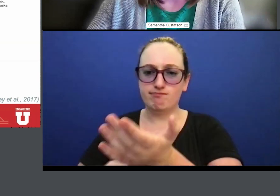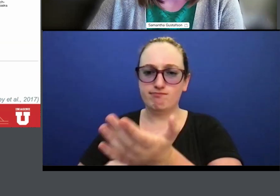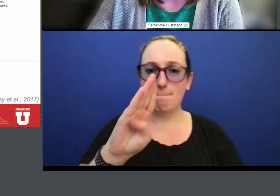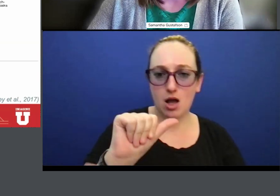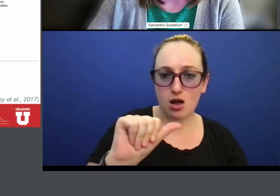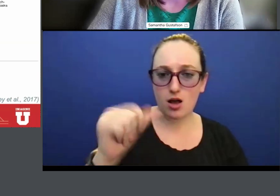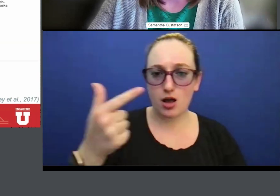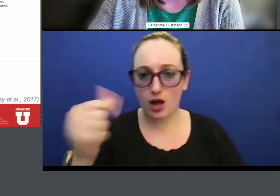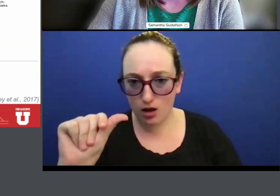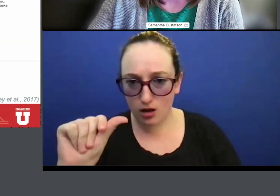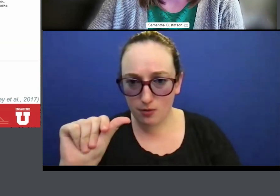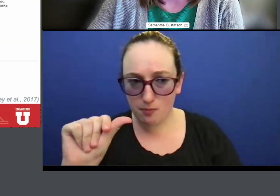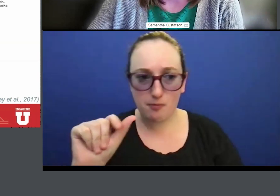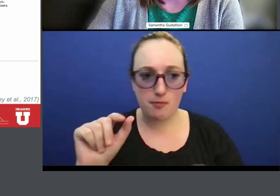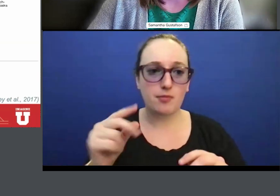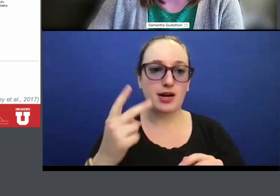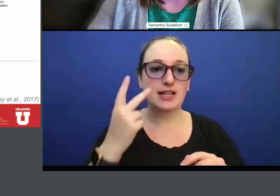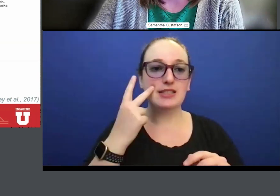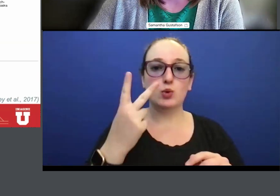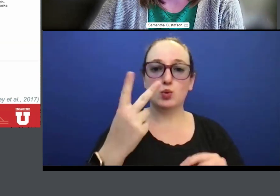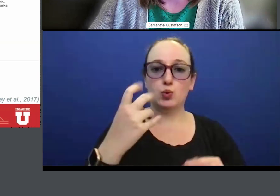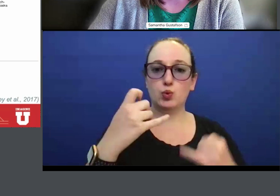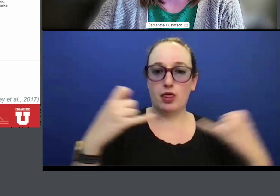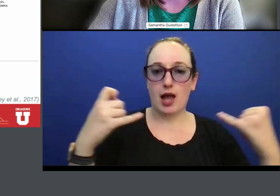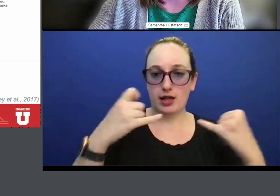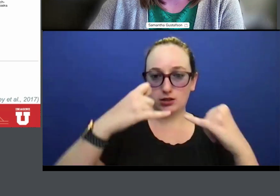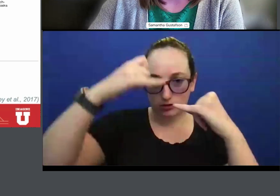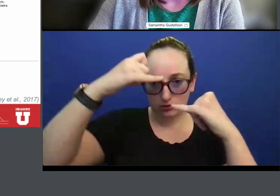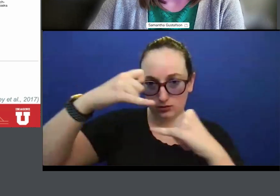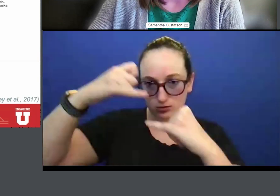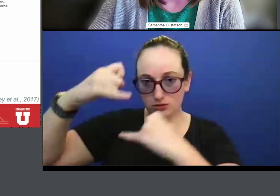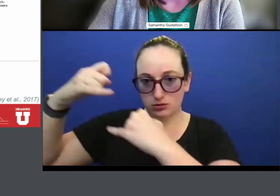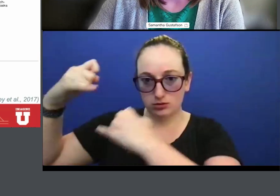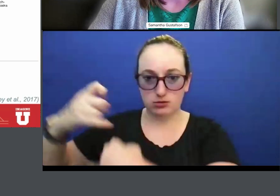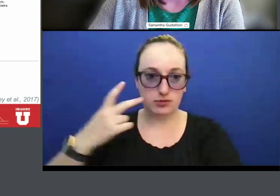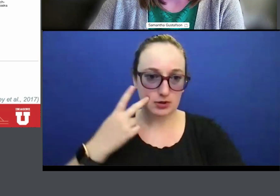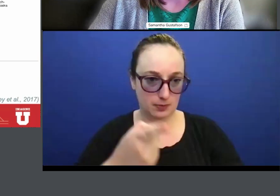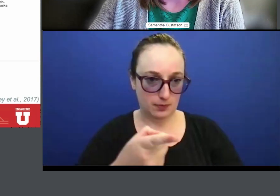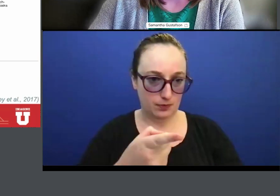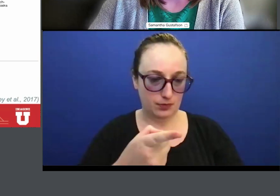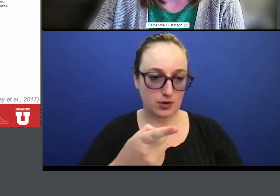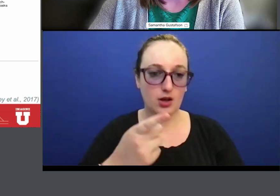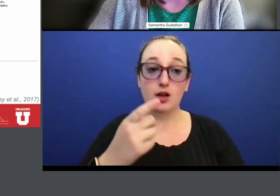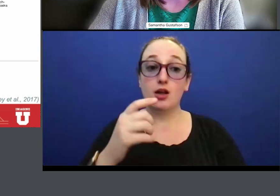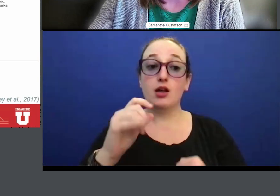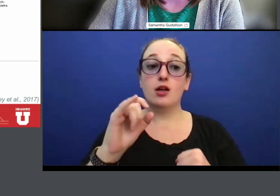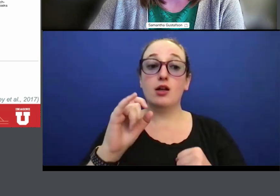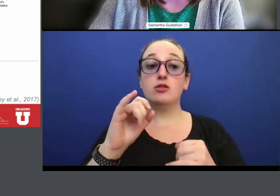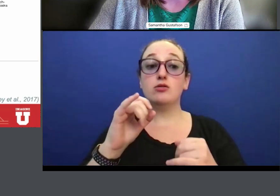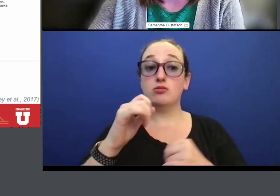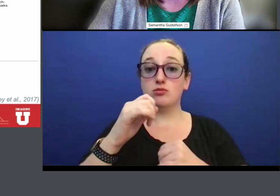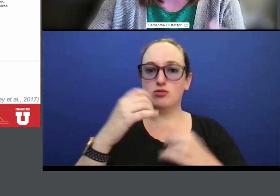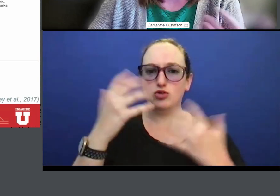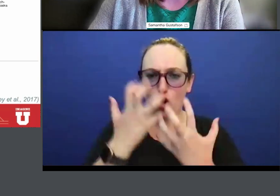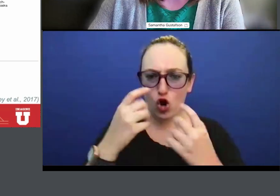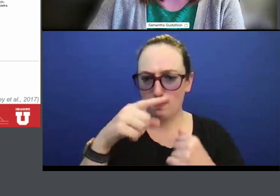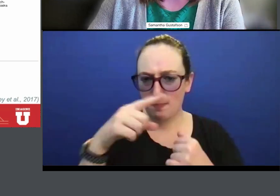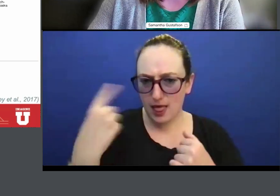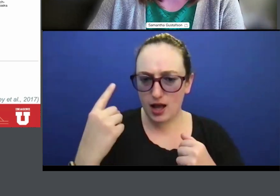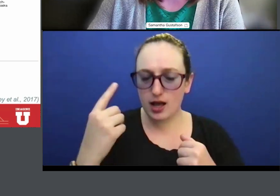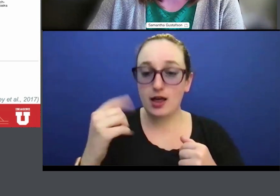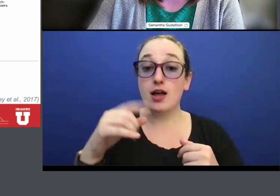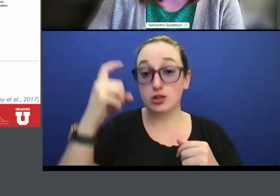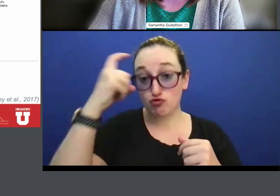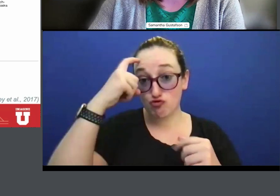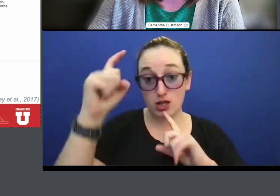And so there's two lines here presented on this figure here. And the solid line is the brain's response